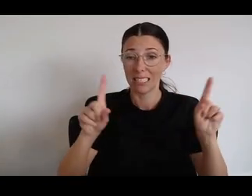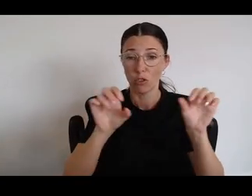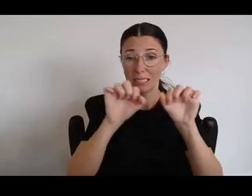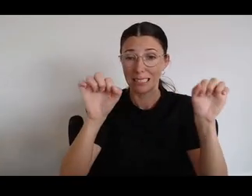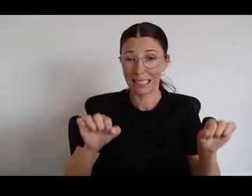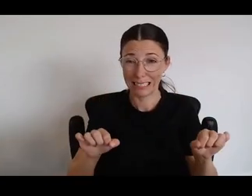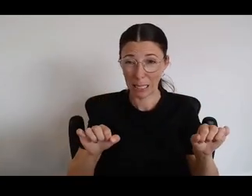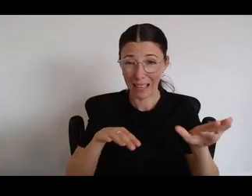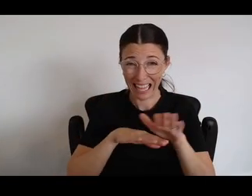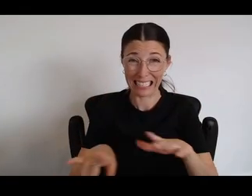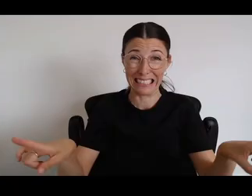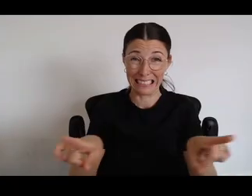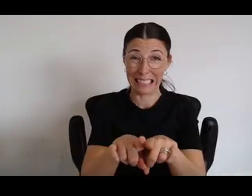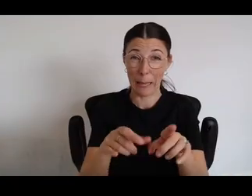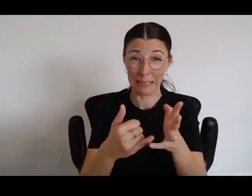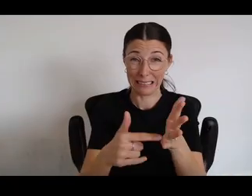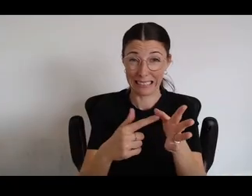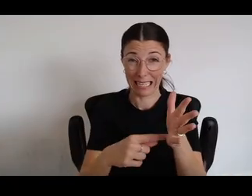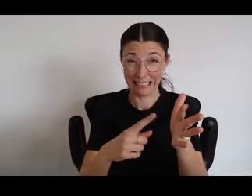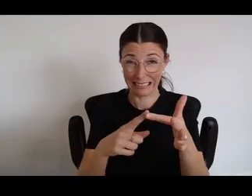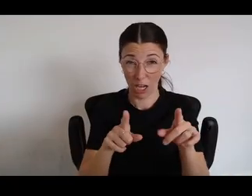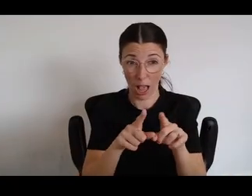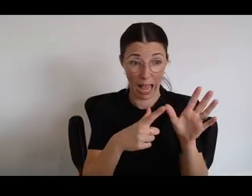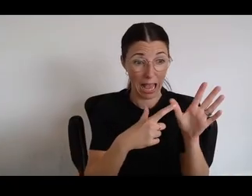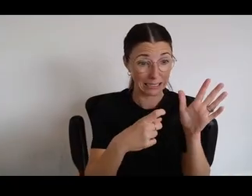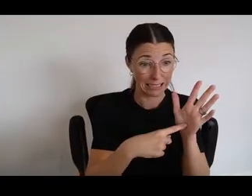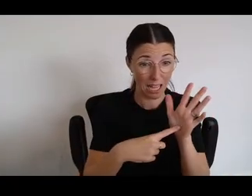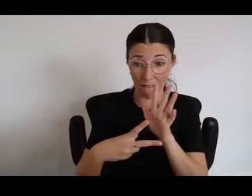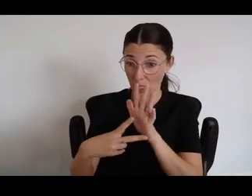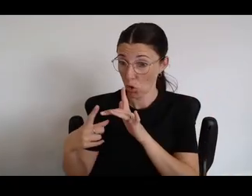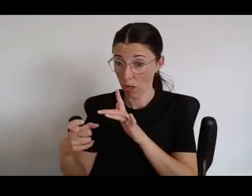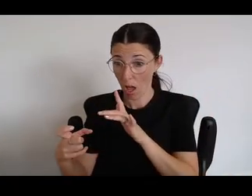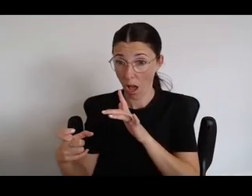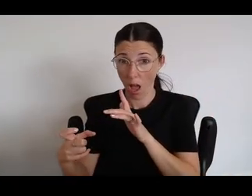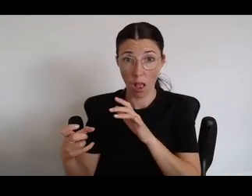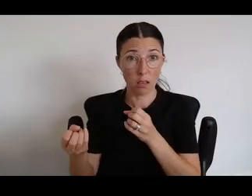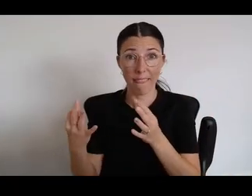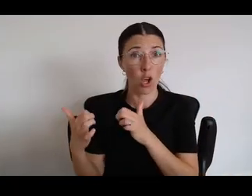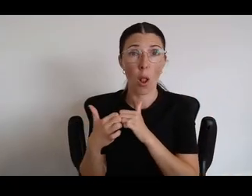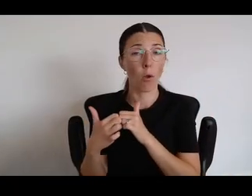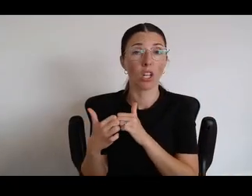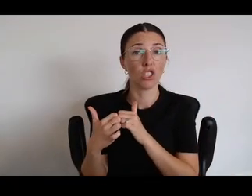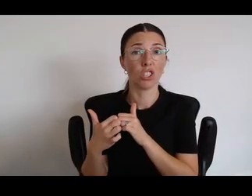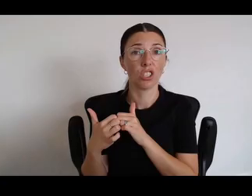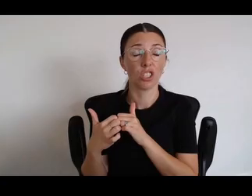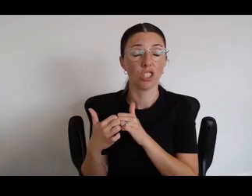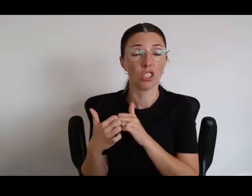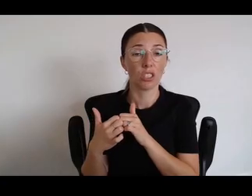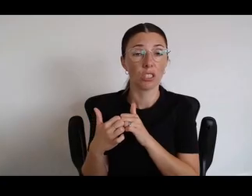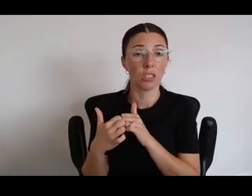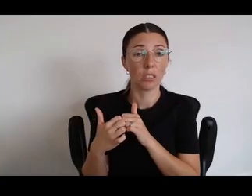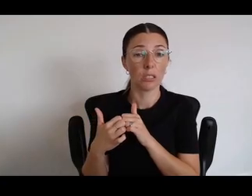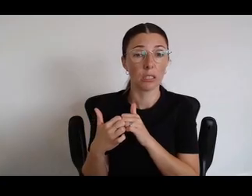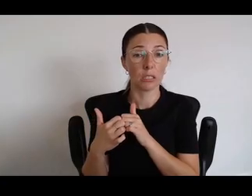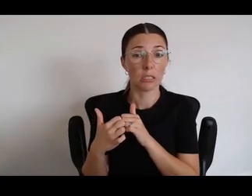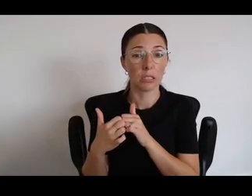same state. Here in ACT or Victoria, don't collaborate. There's no collaboration between Catholic school systems and